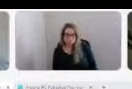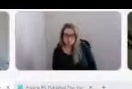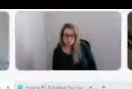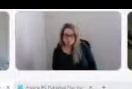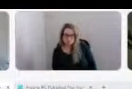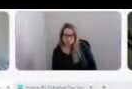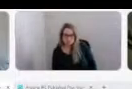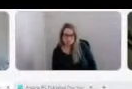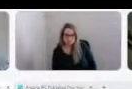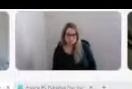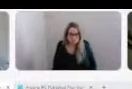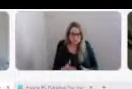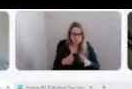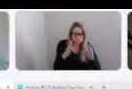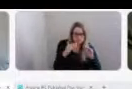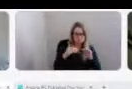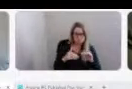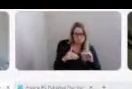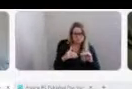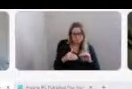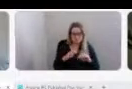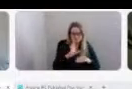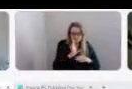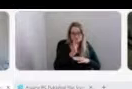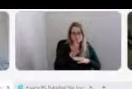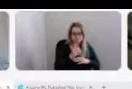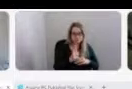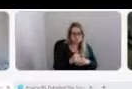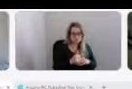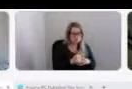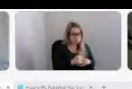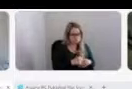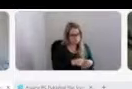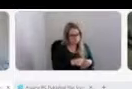thank you the next speaker will be lena fowler lina